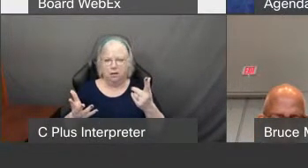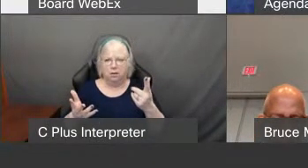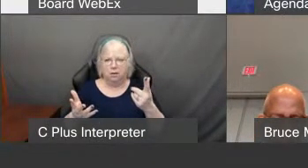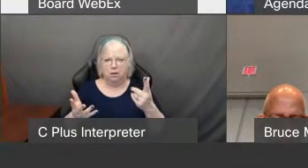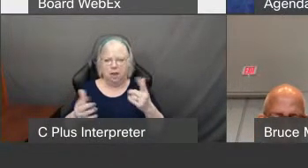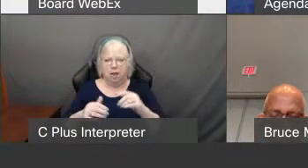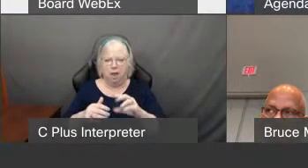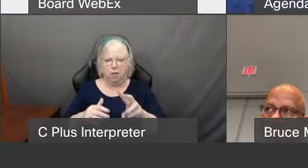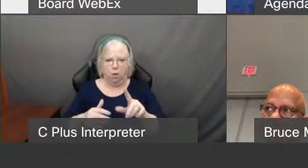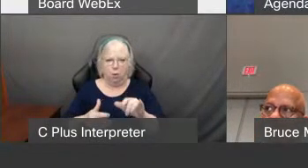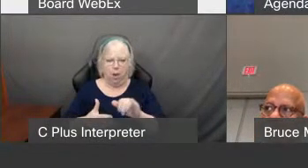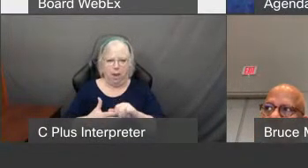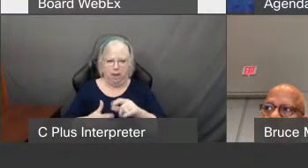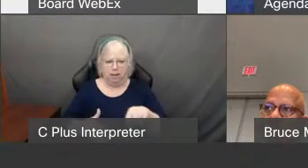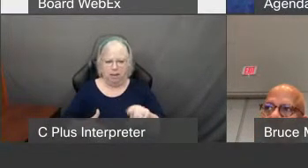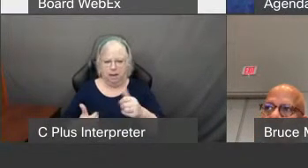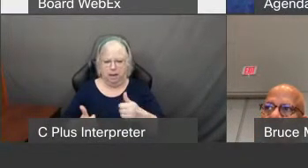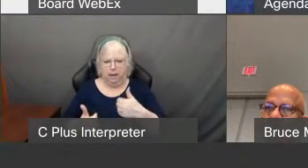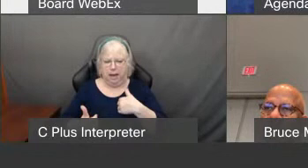have those streets